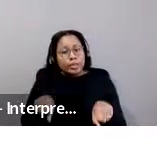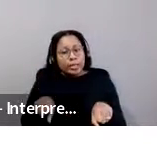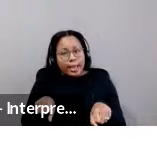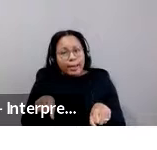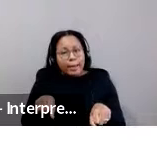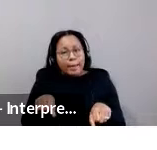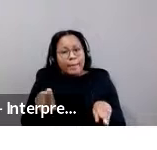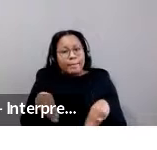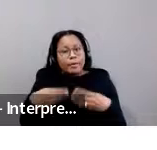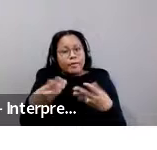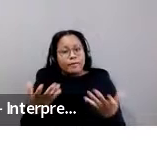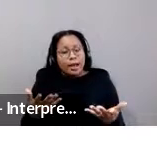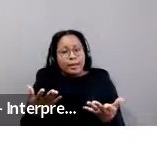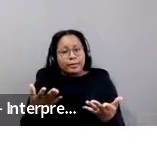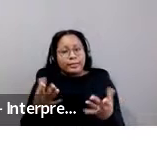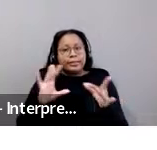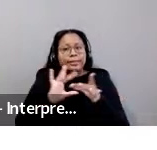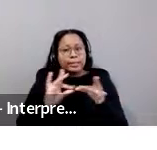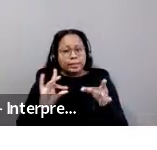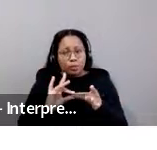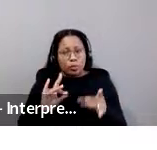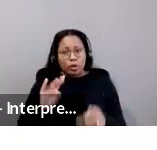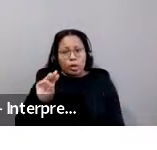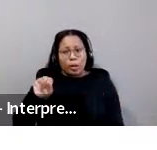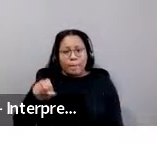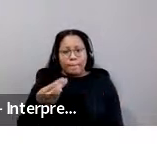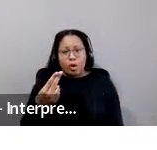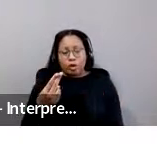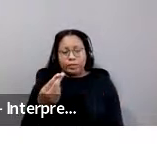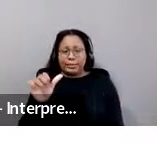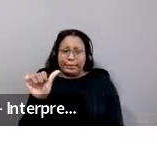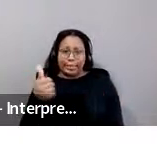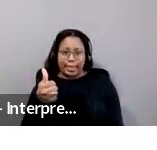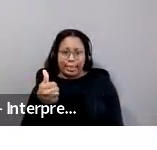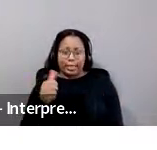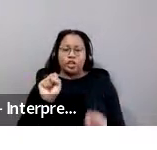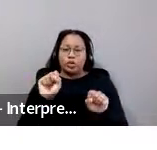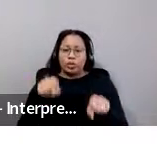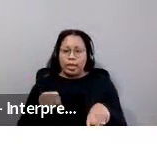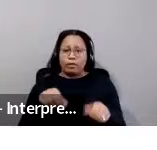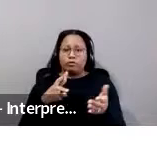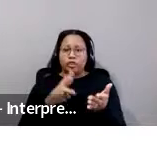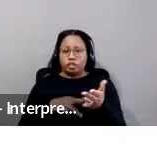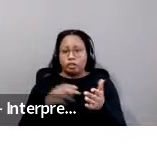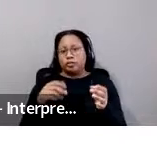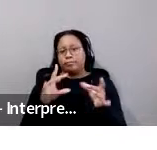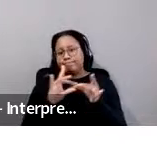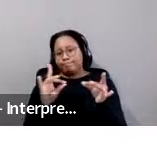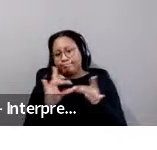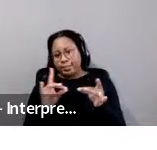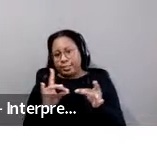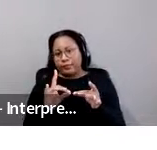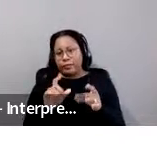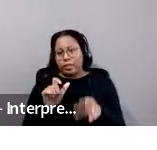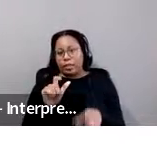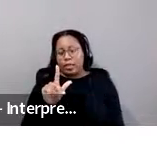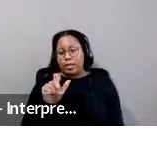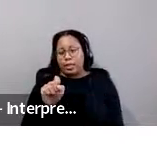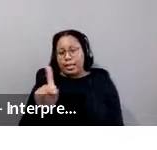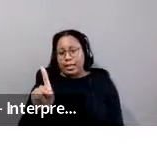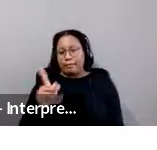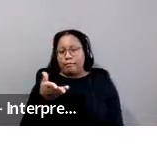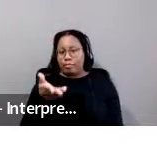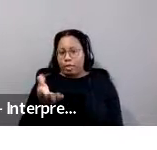hearing on March 10th. You can register to speak through the link that will be in the chat. If you